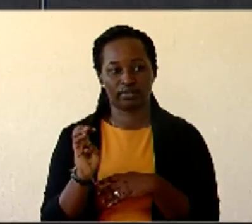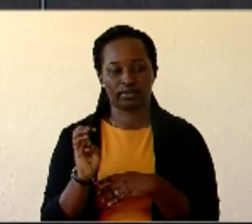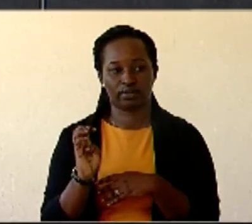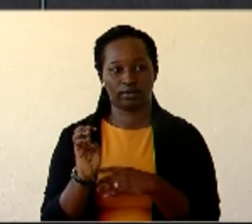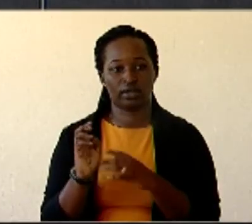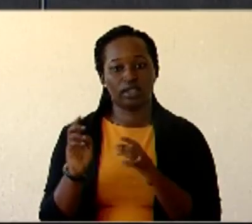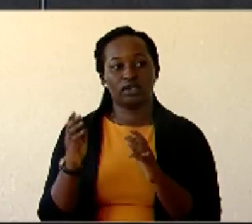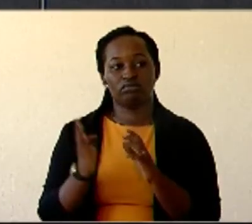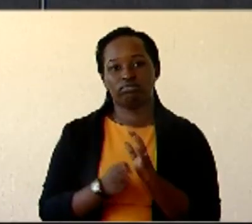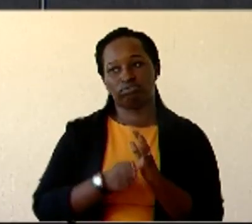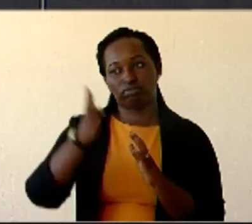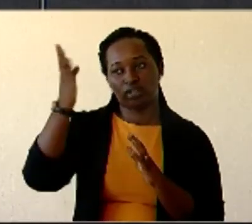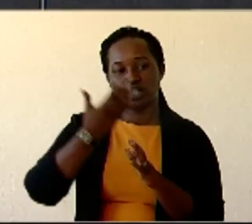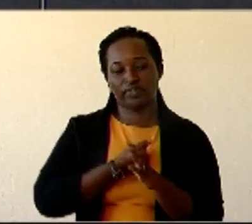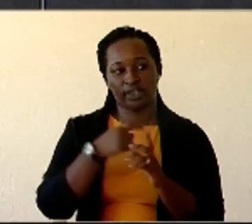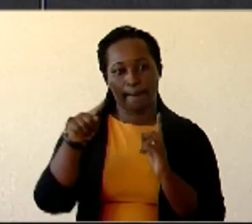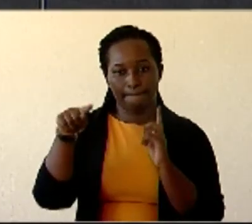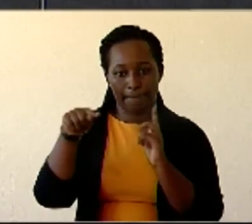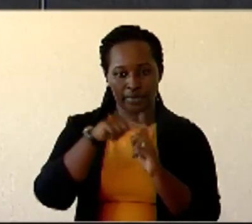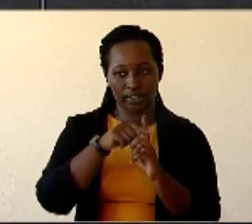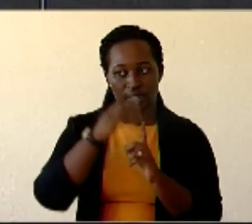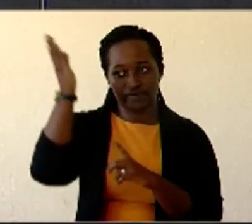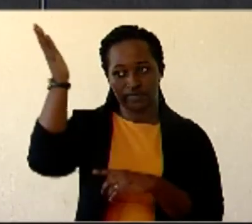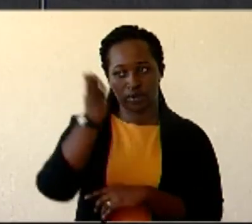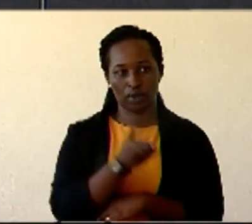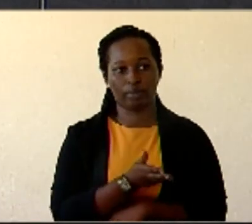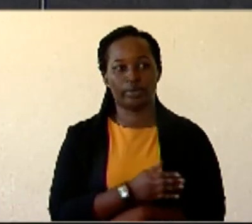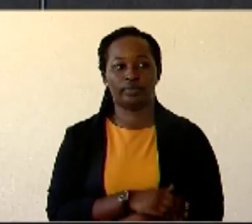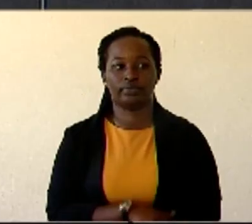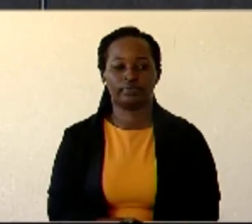has got what we call a positive slope,